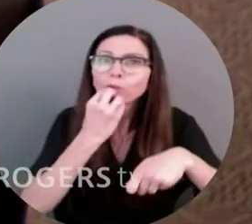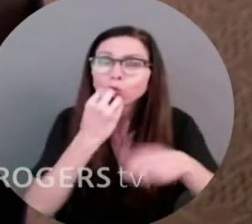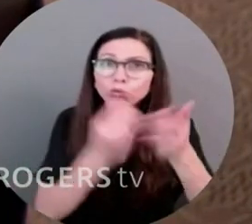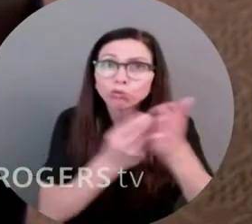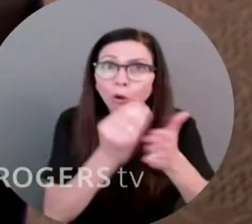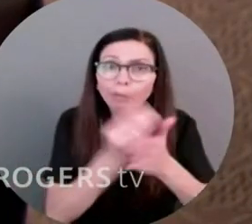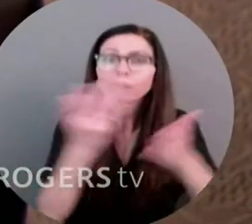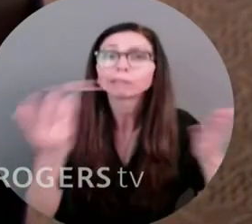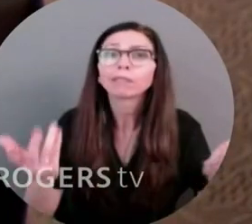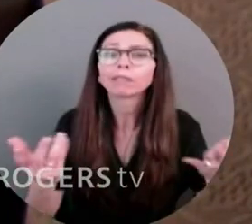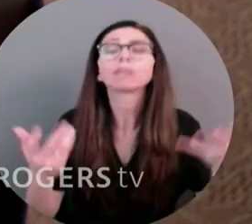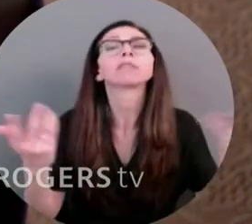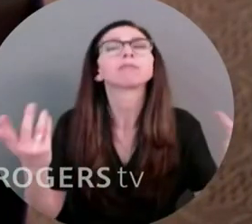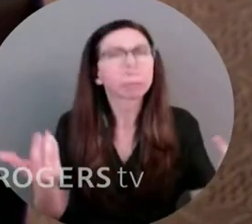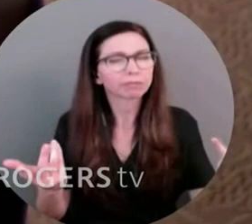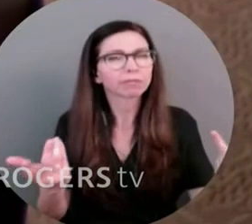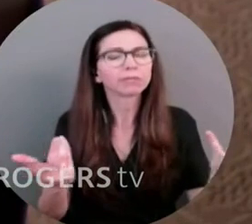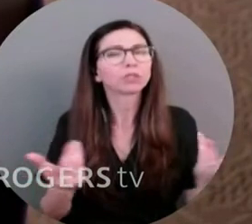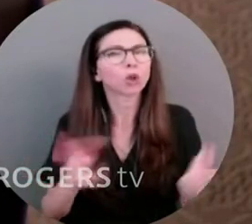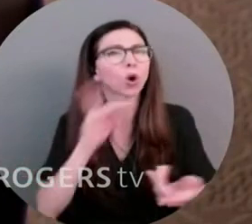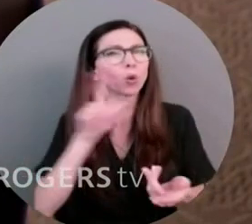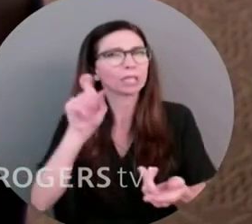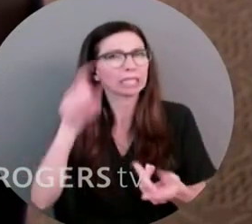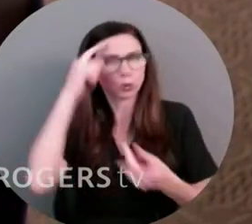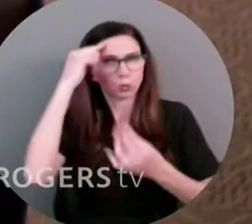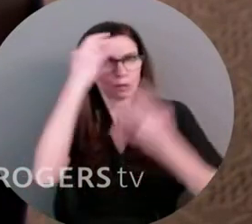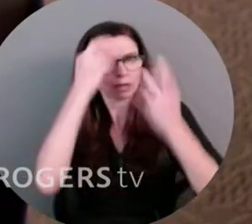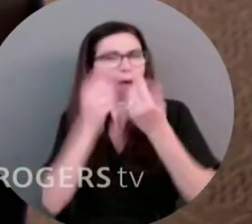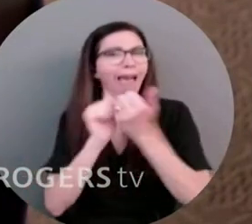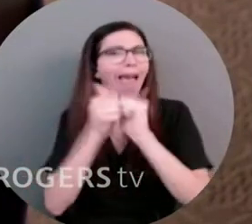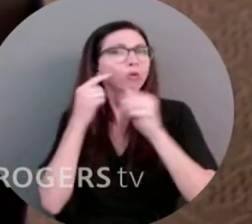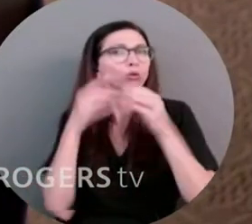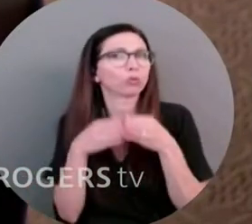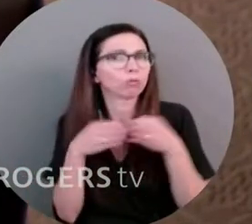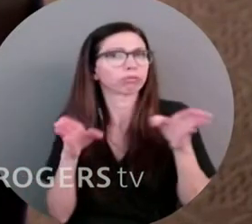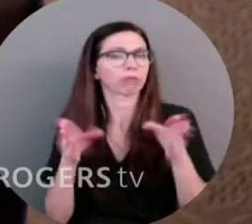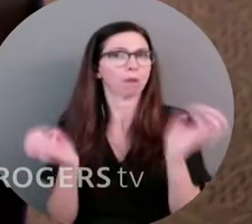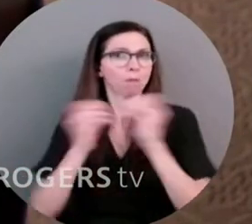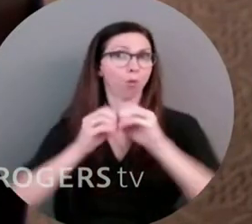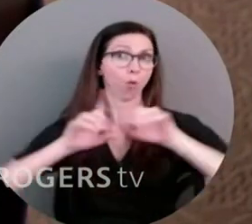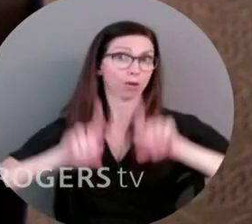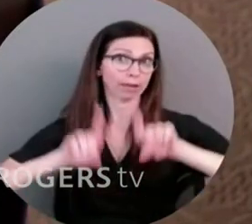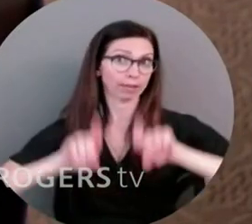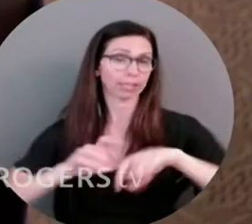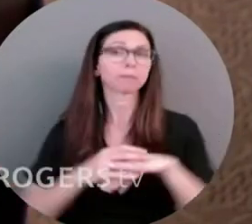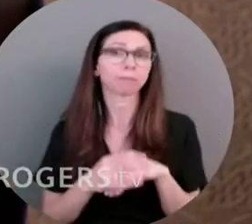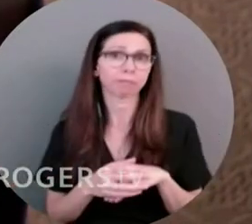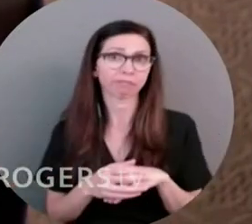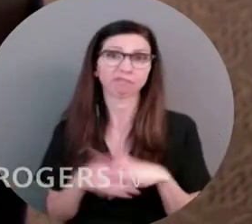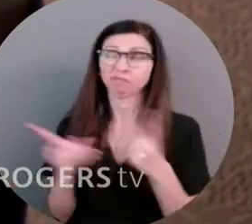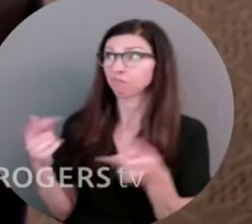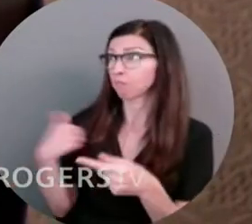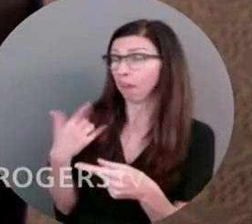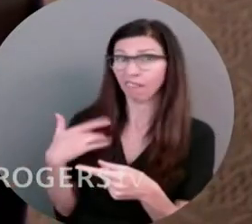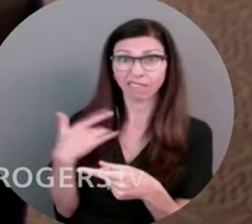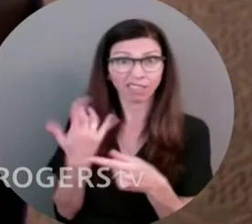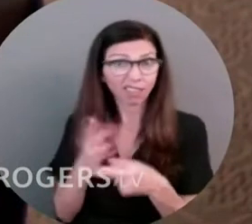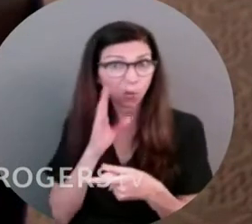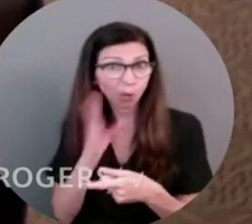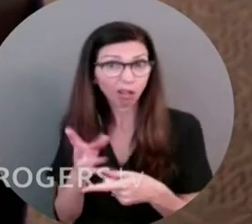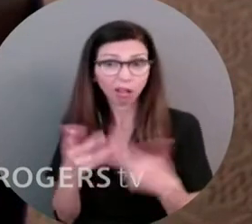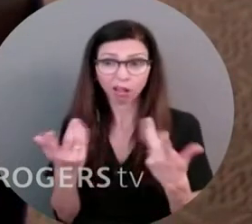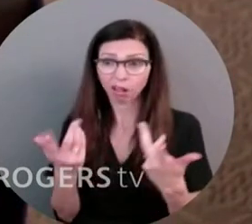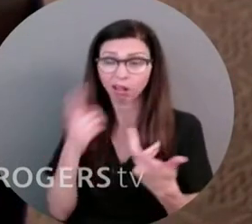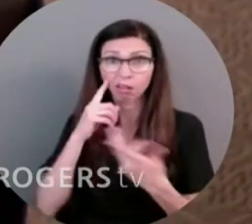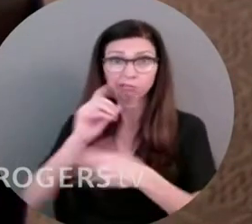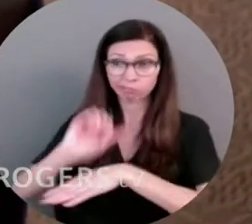different locations, I'm doubtful that we would go and invest in a large assessment center again. I